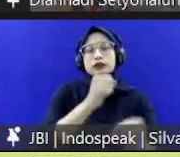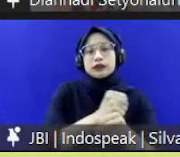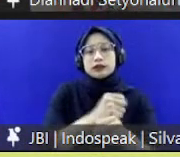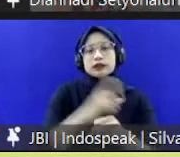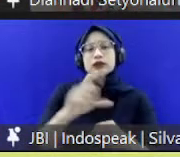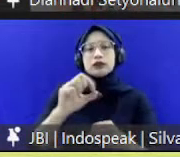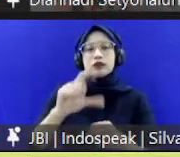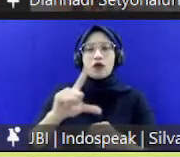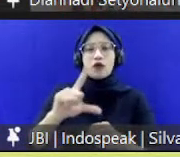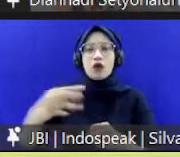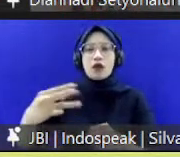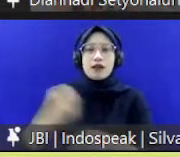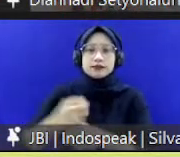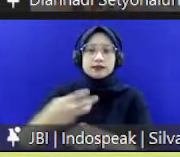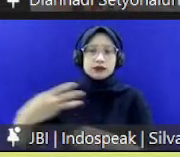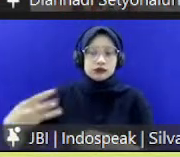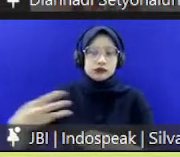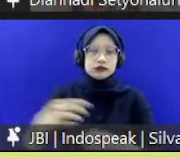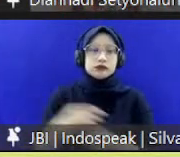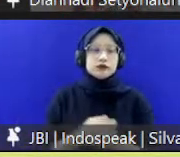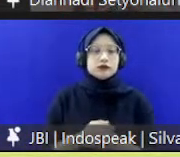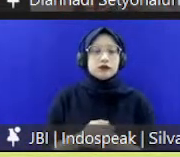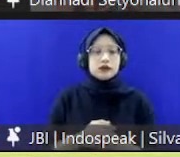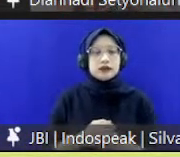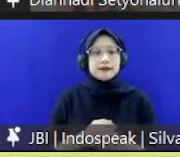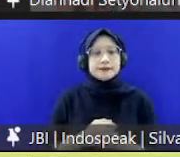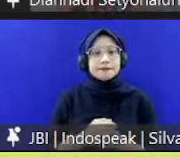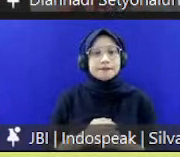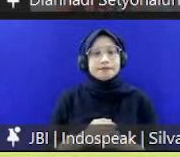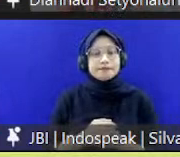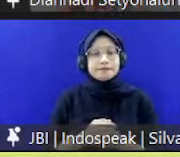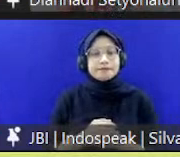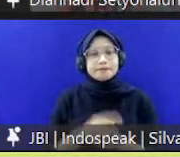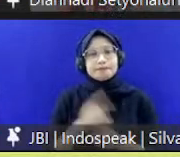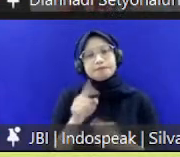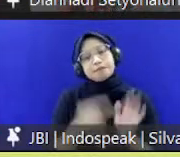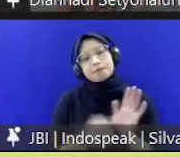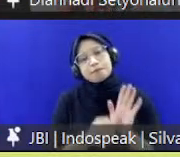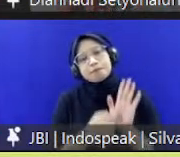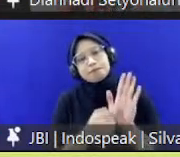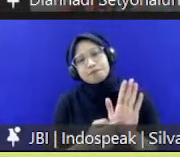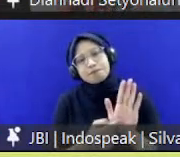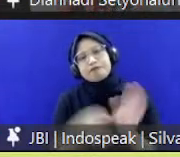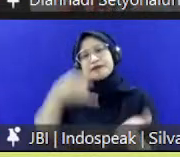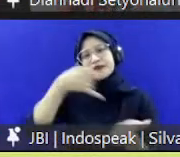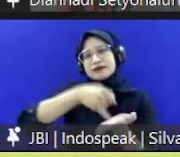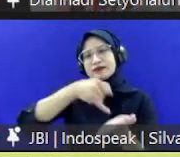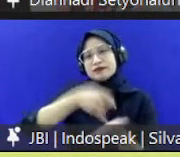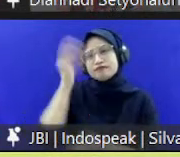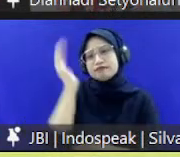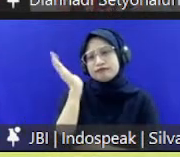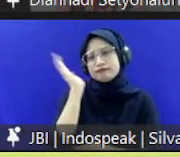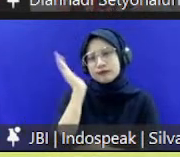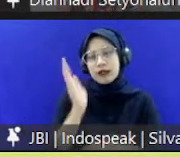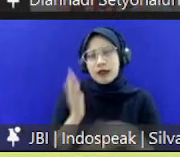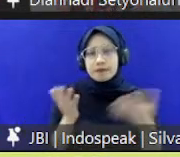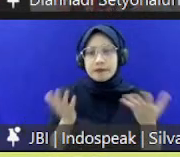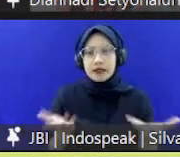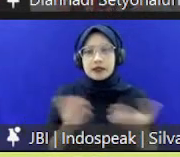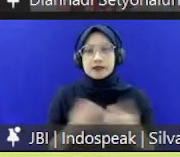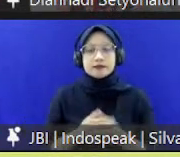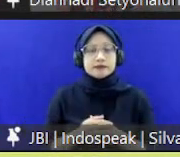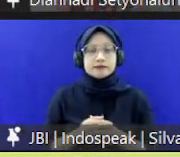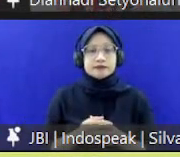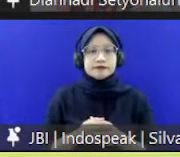nice. Okay. So let me show you an overview of what I will be discussing here. So I will discuss here